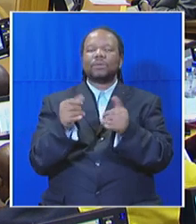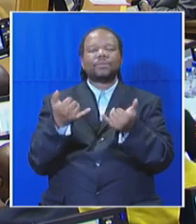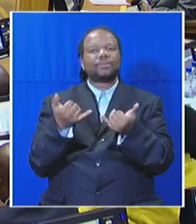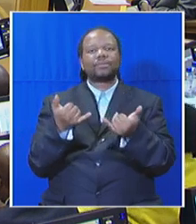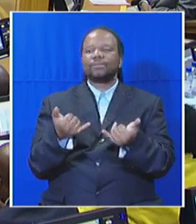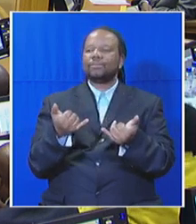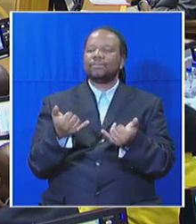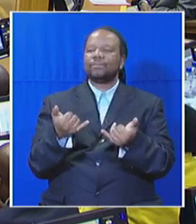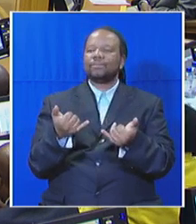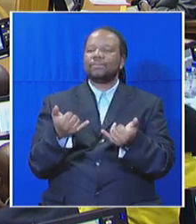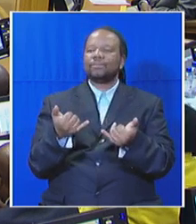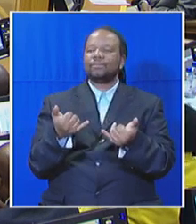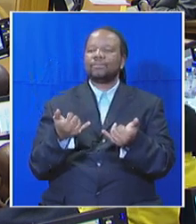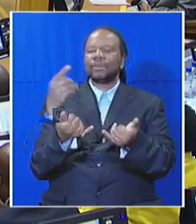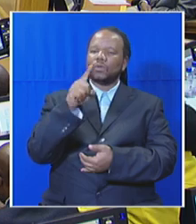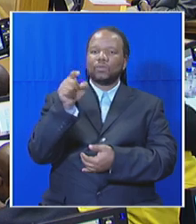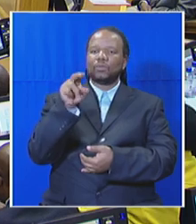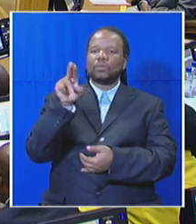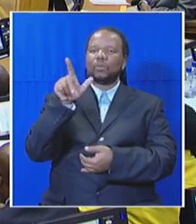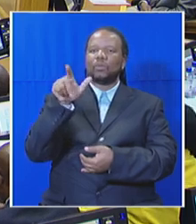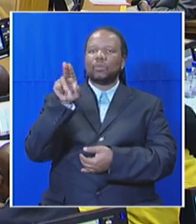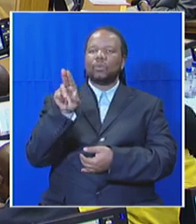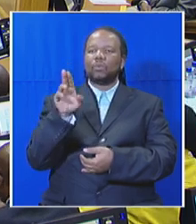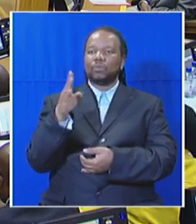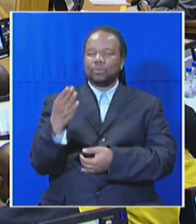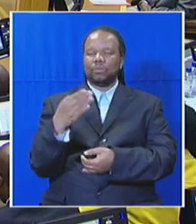yes, Honorable Zulu.